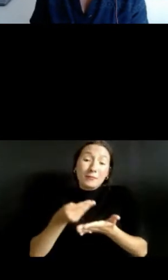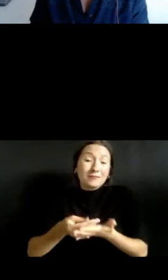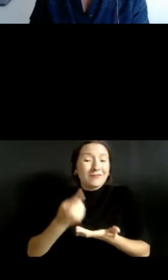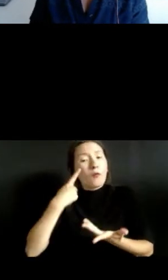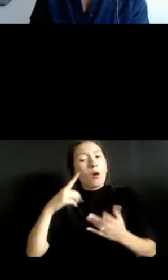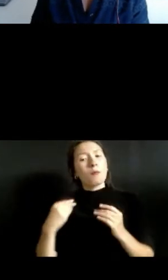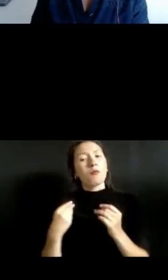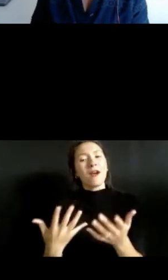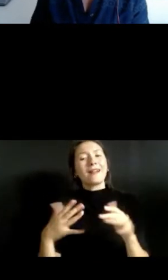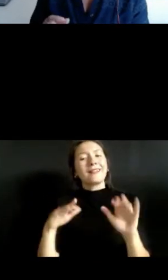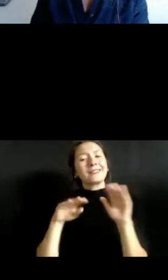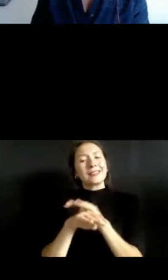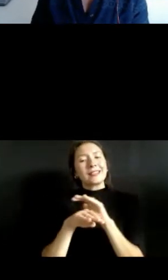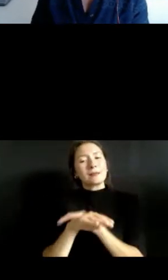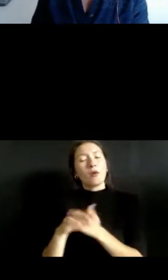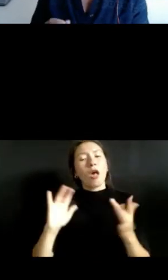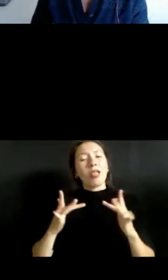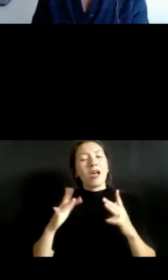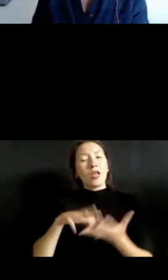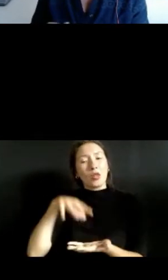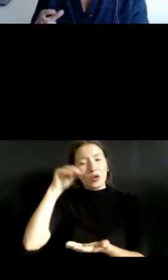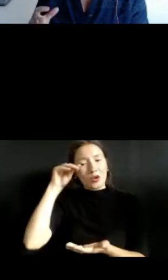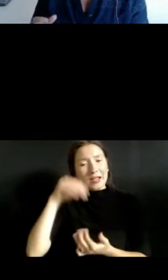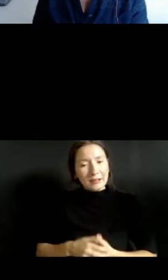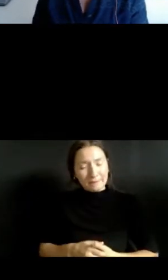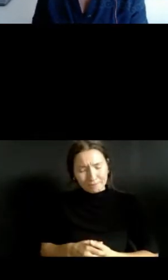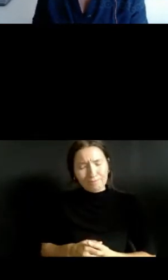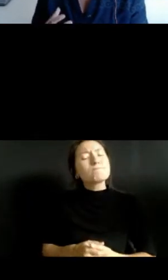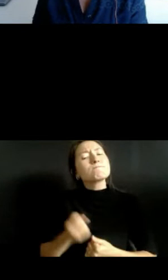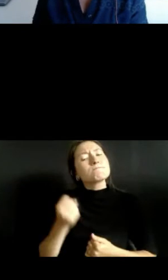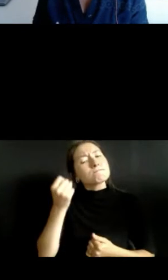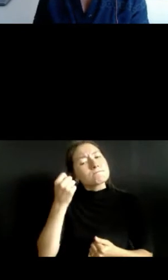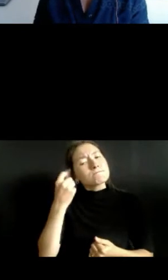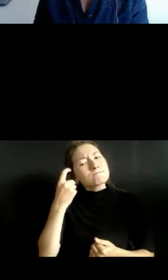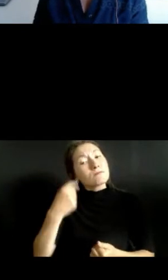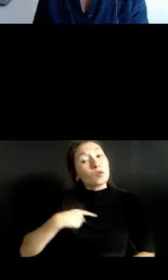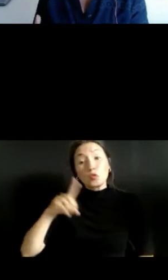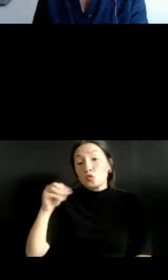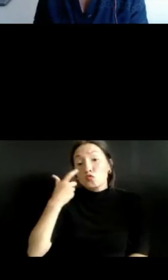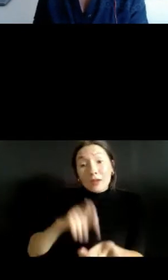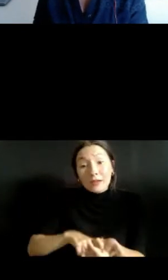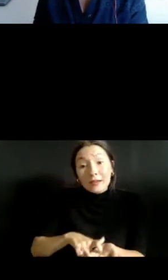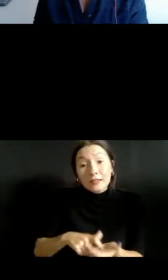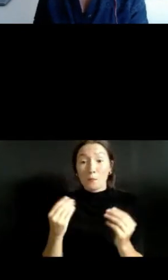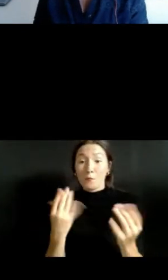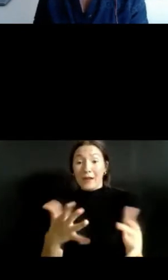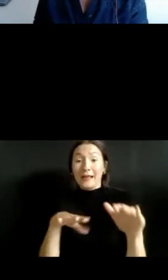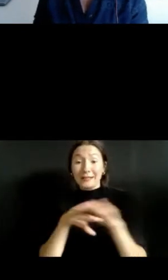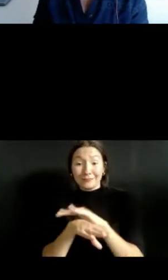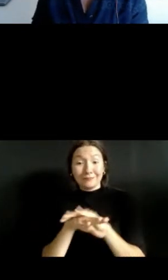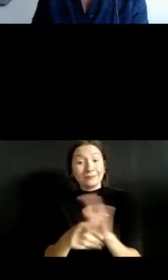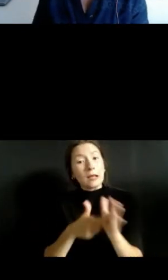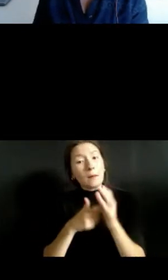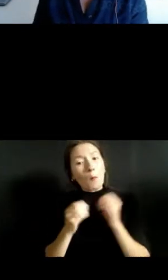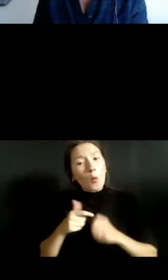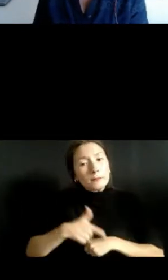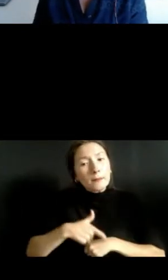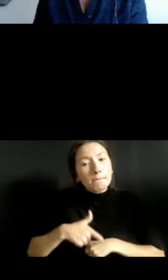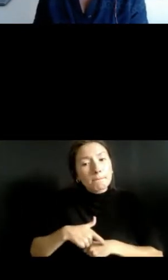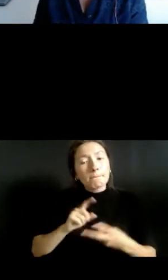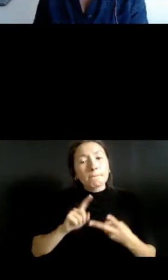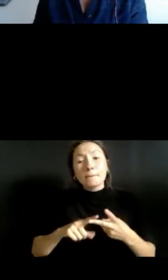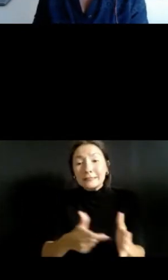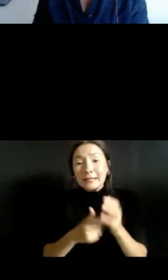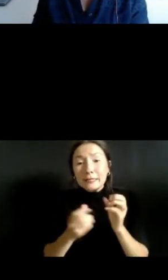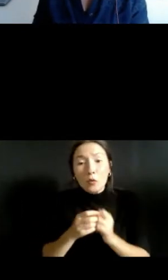that accessibility does take commitment and it does take extra time, particularly when people are new to it, there are many strategies which can